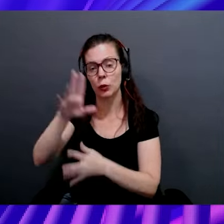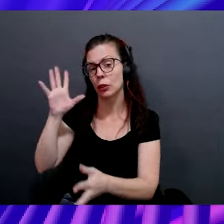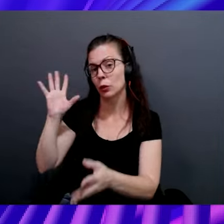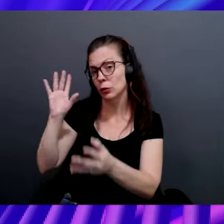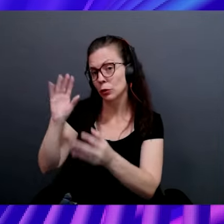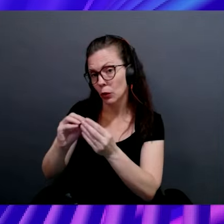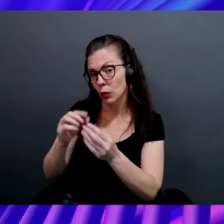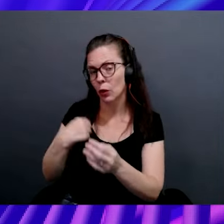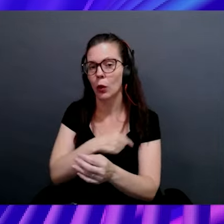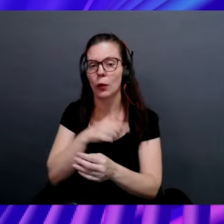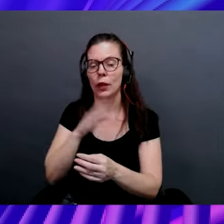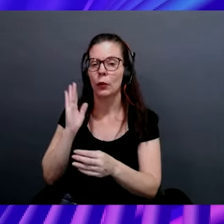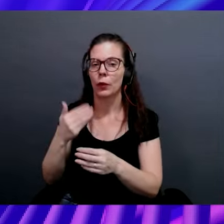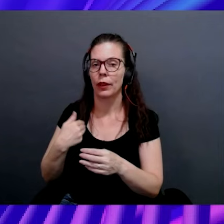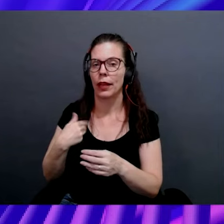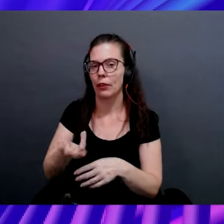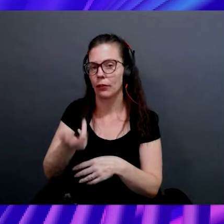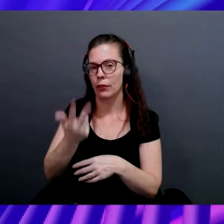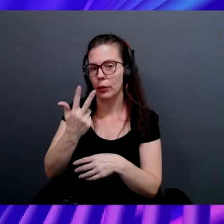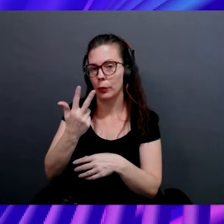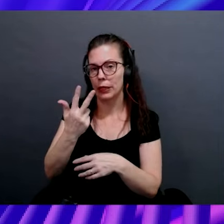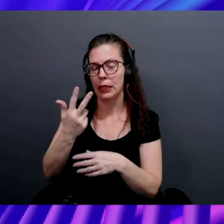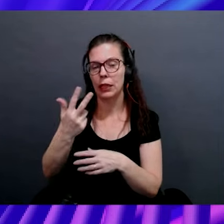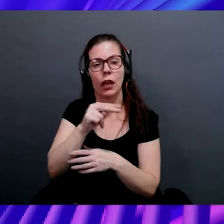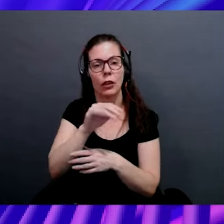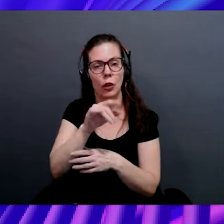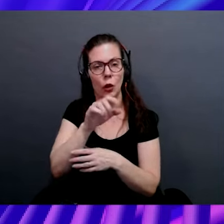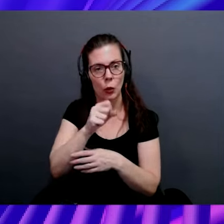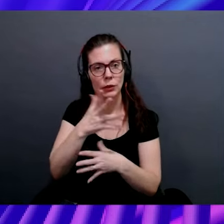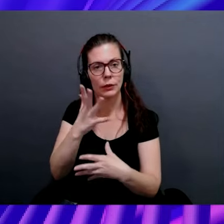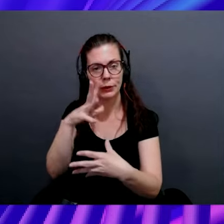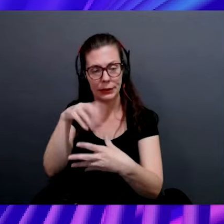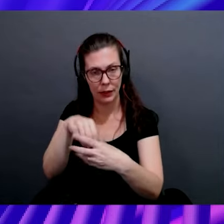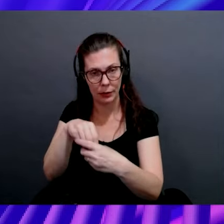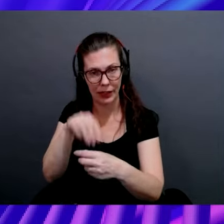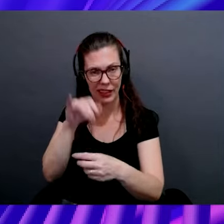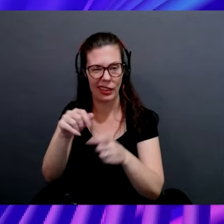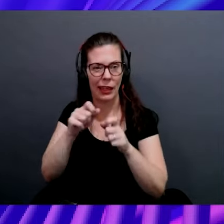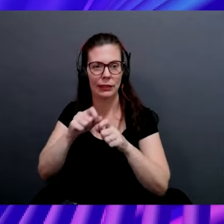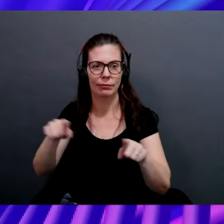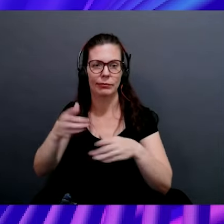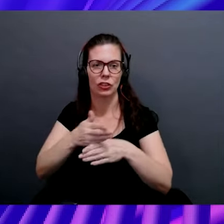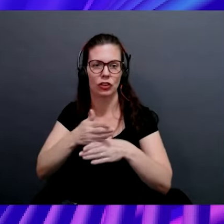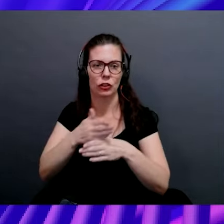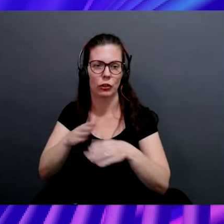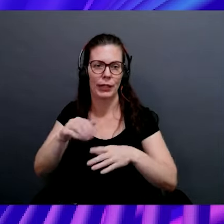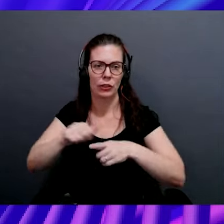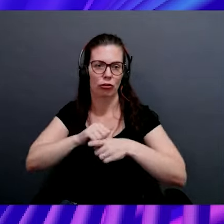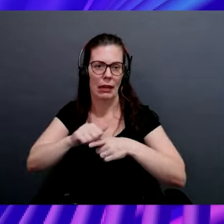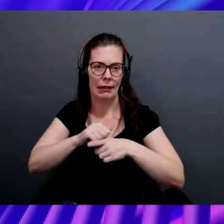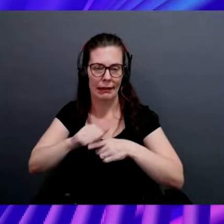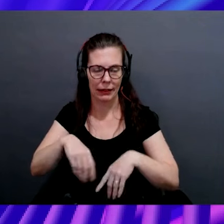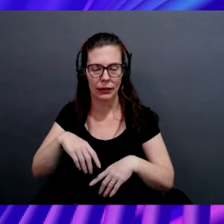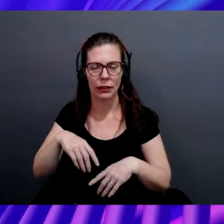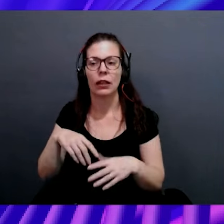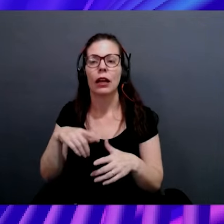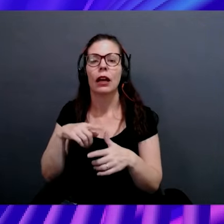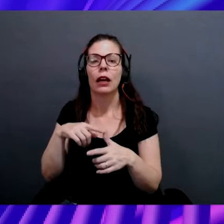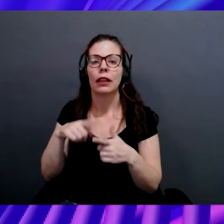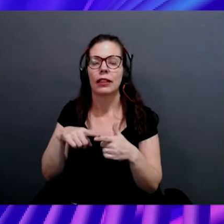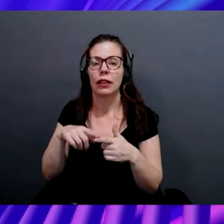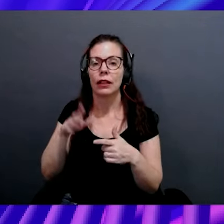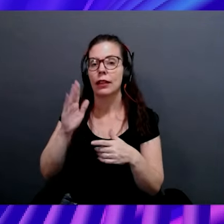to have 3 nodes participating in this distributed training, and they will